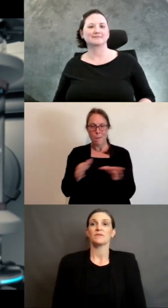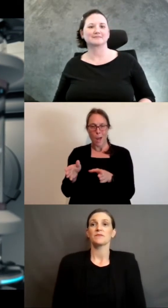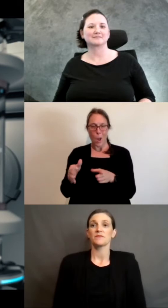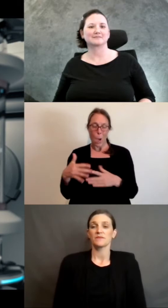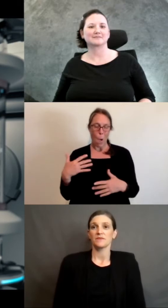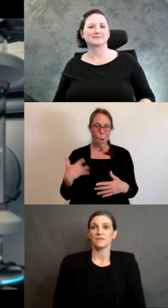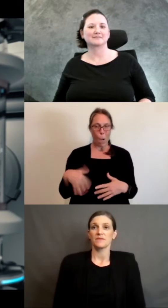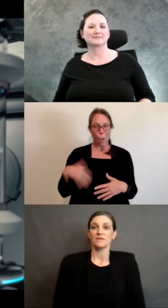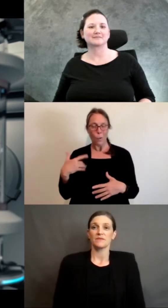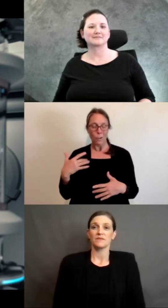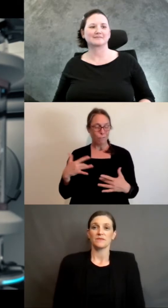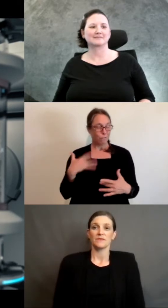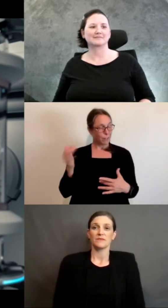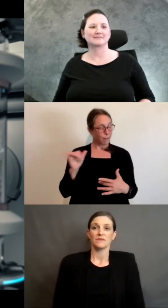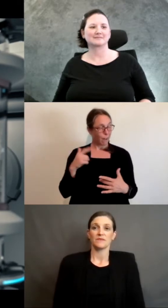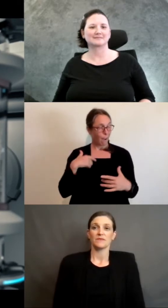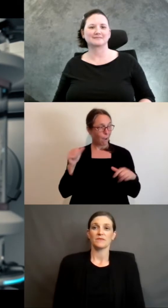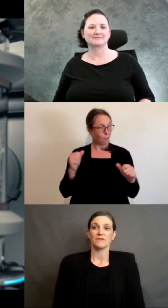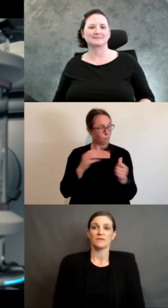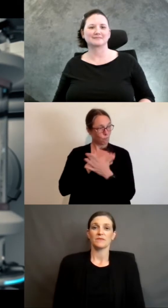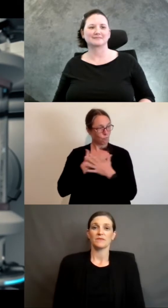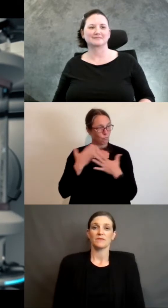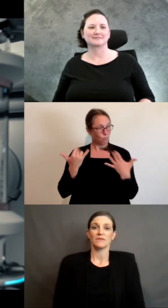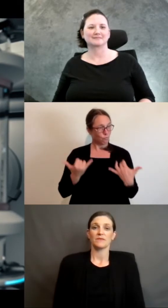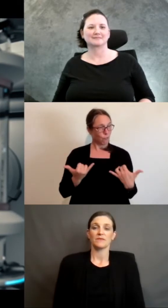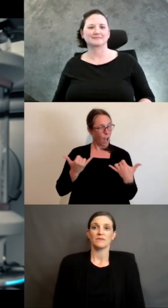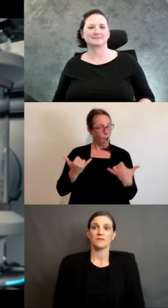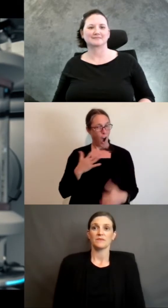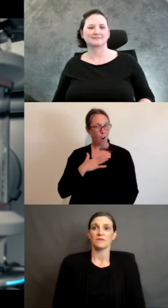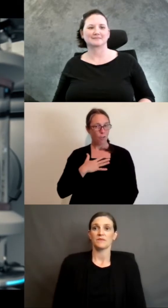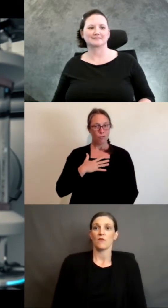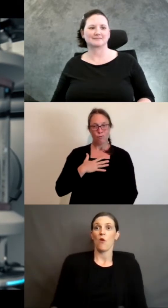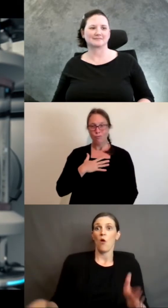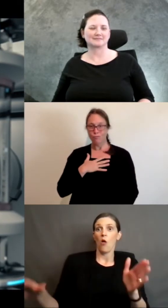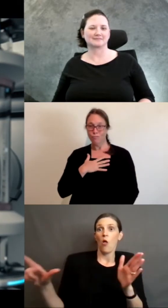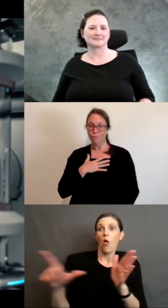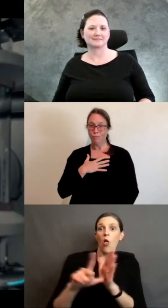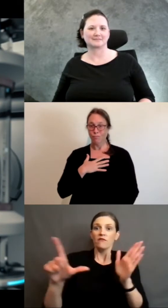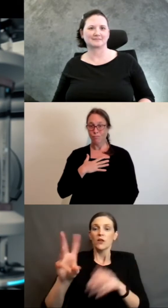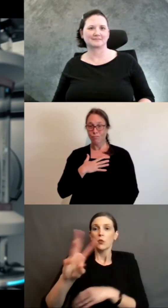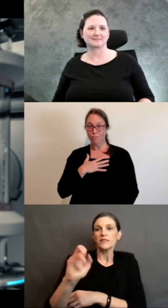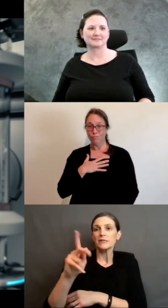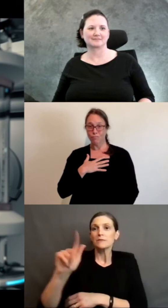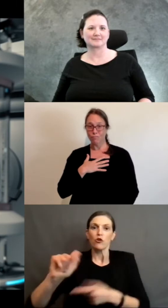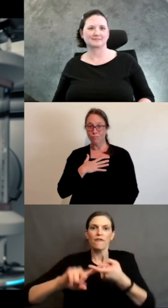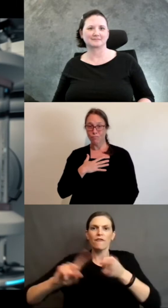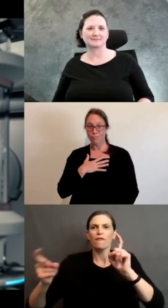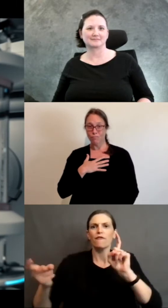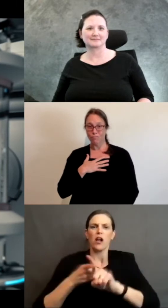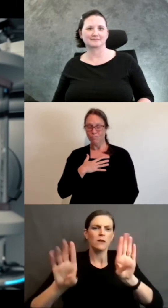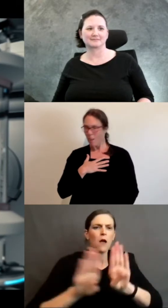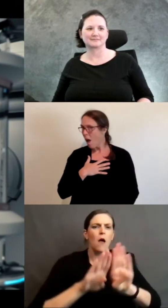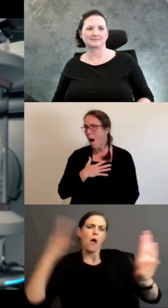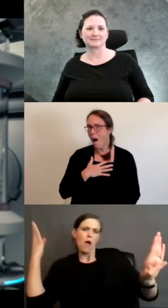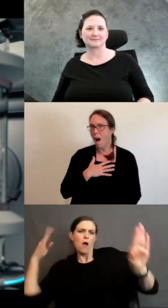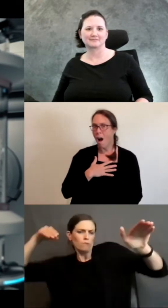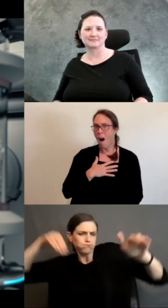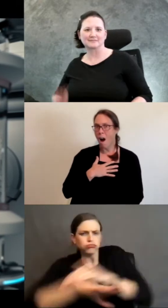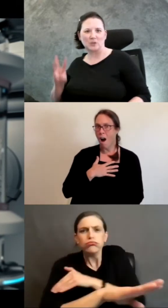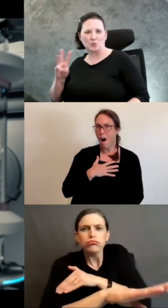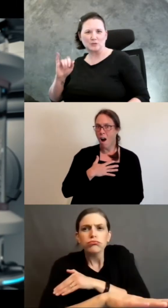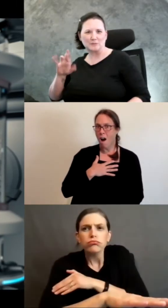can relax a little now. suddenly Wisperia and her friends burst through the door. Not so